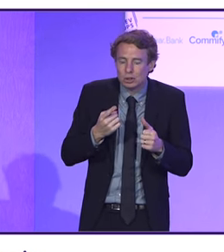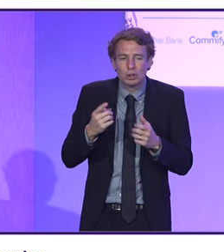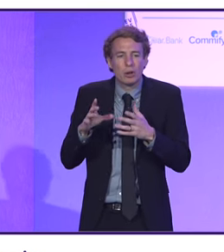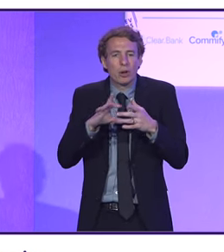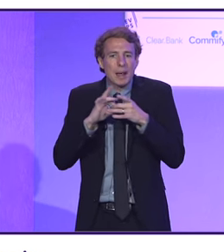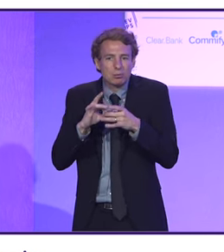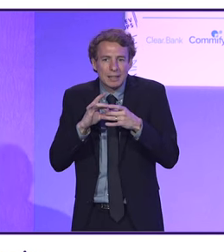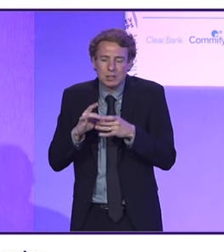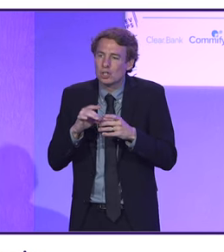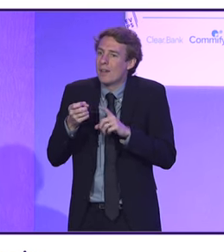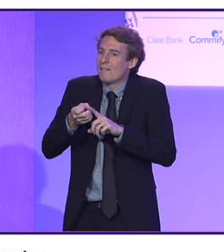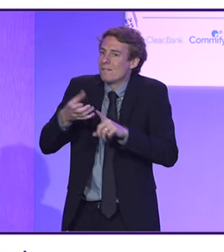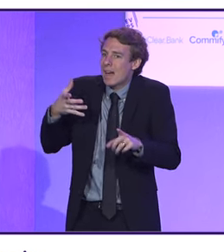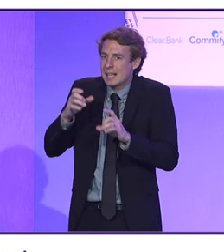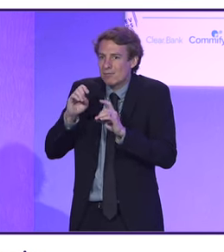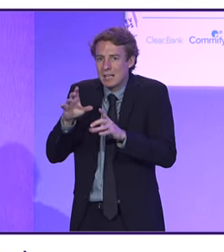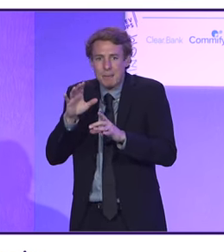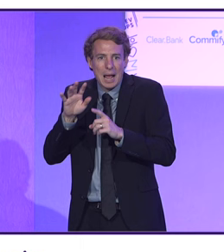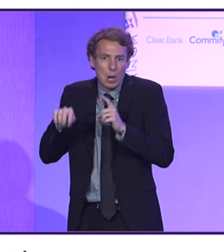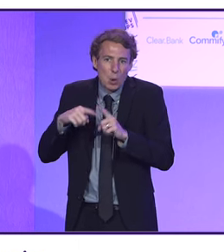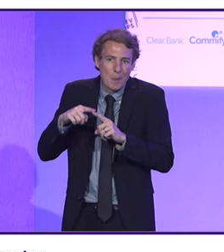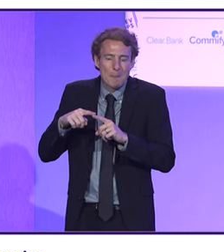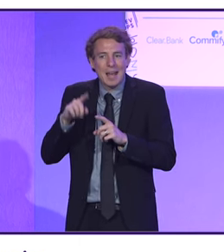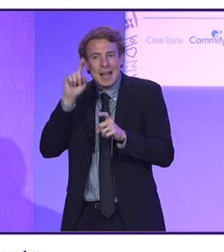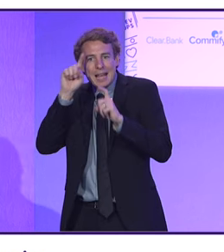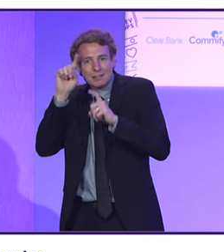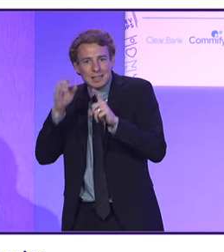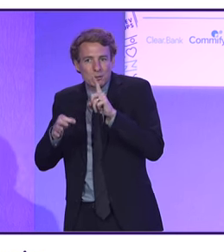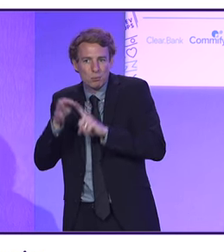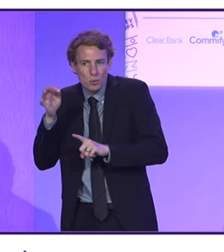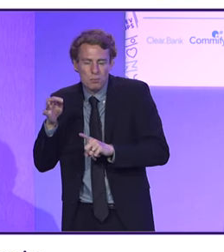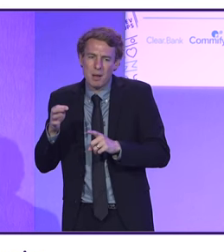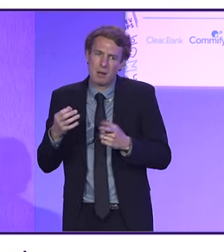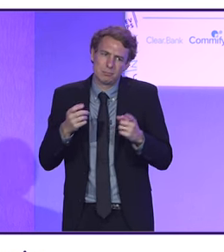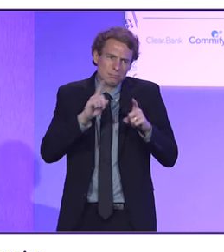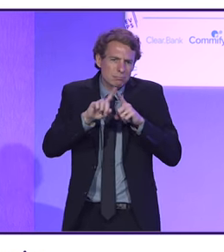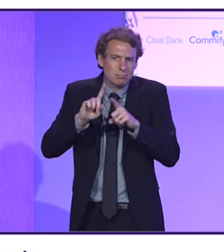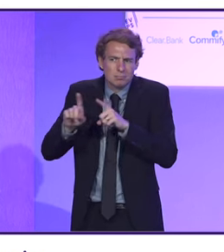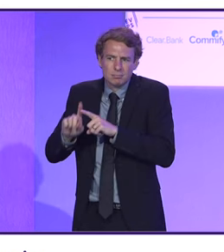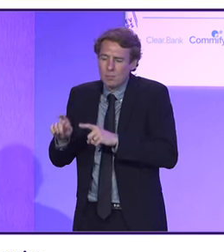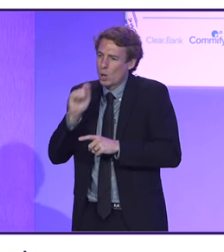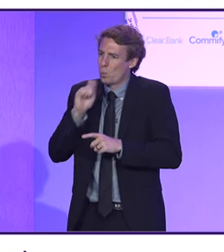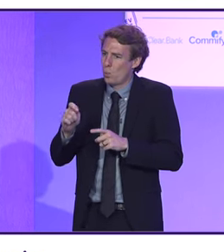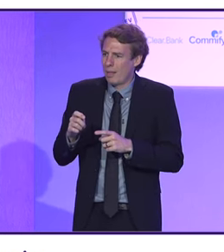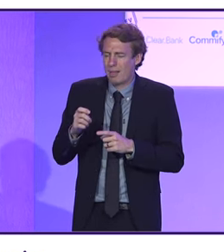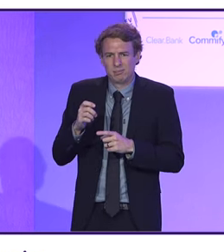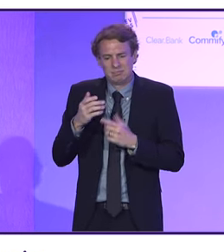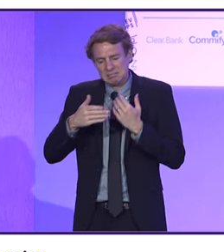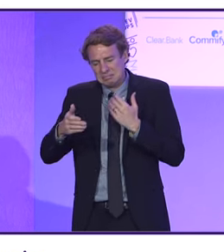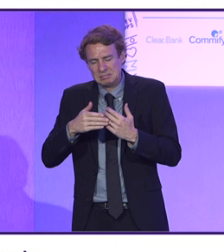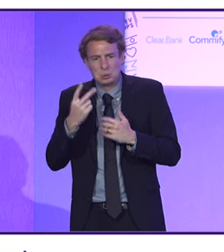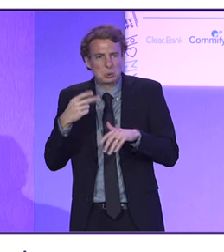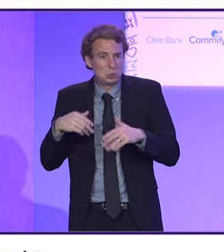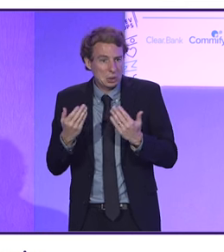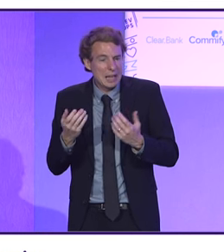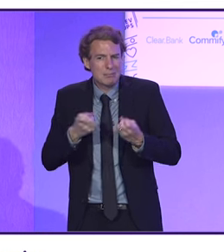fast feedback loops, iterative improvement. These are things that we'll talk a lot about over the next 2 days and how that's working in our